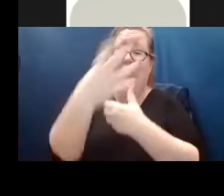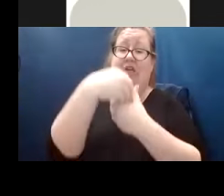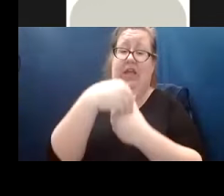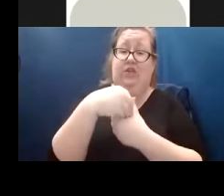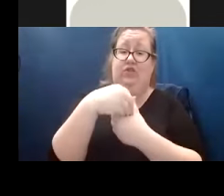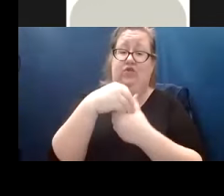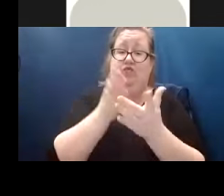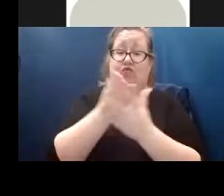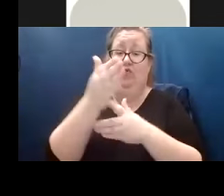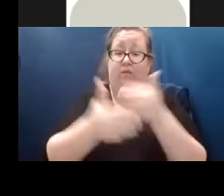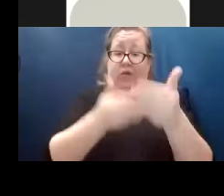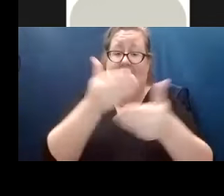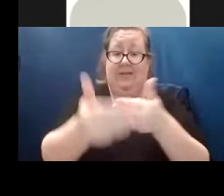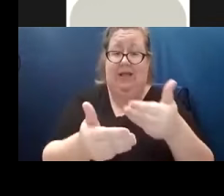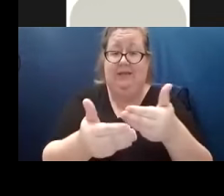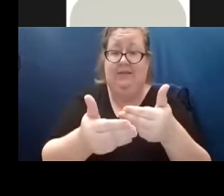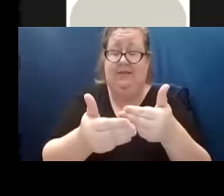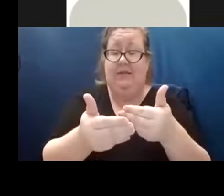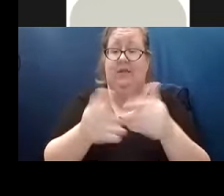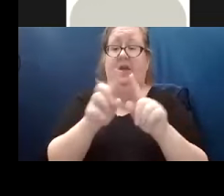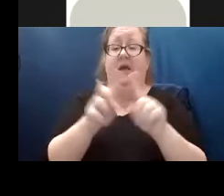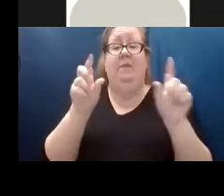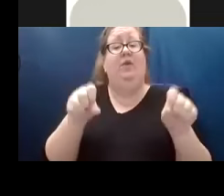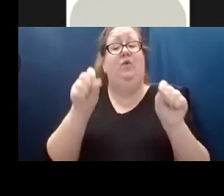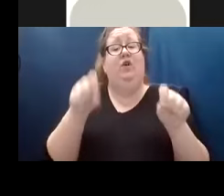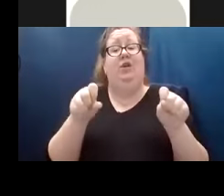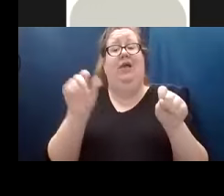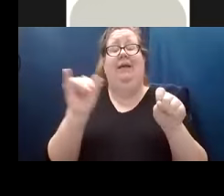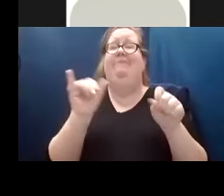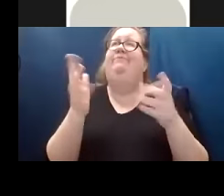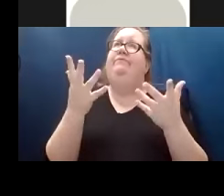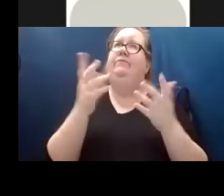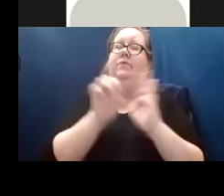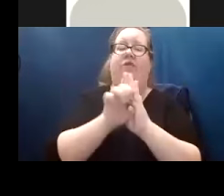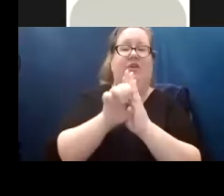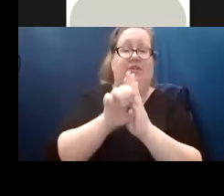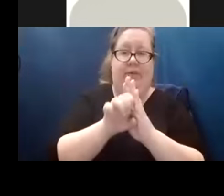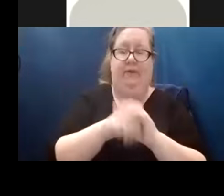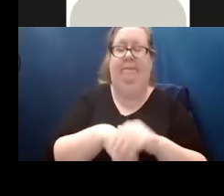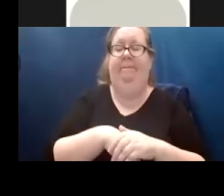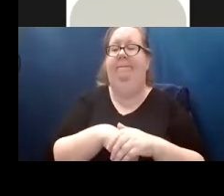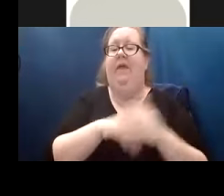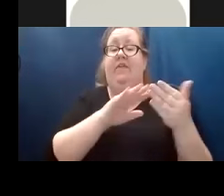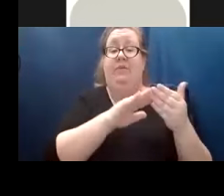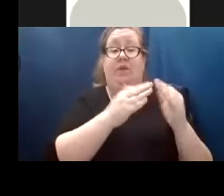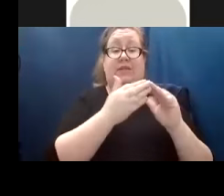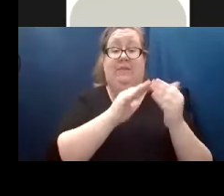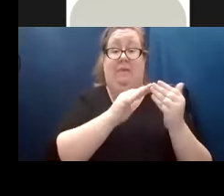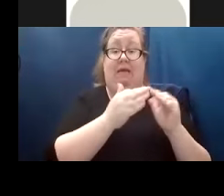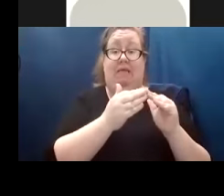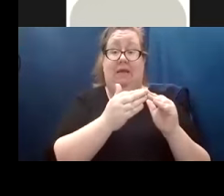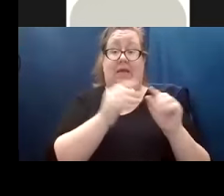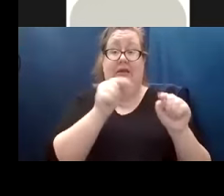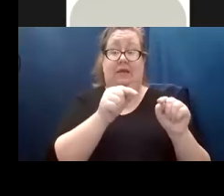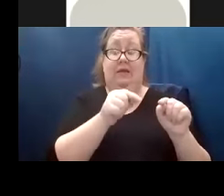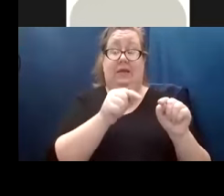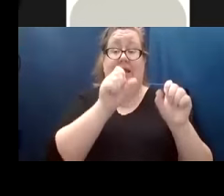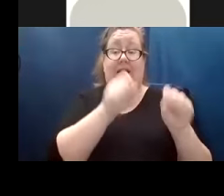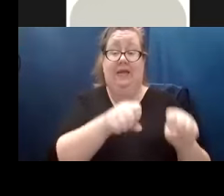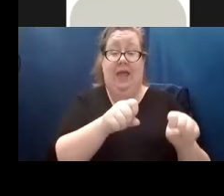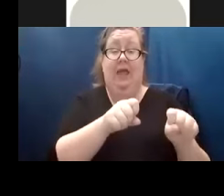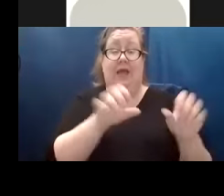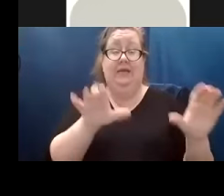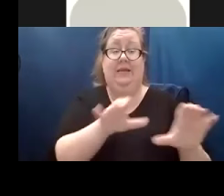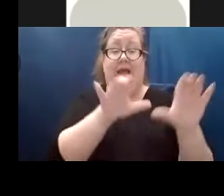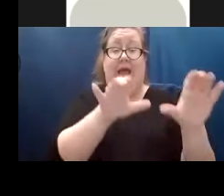process, but that you could, like, for example, the municipality can take